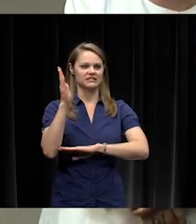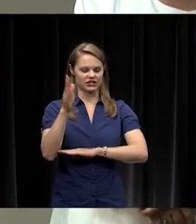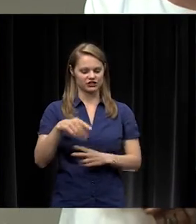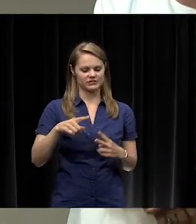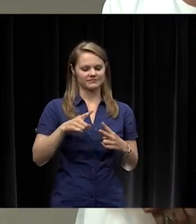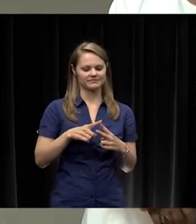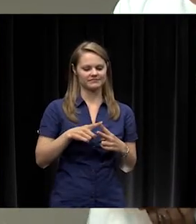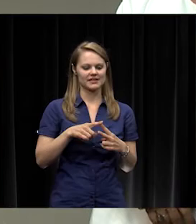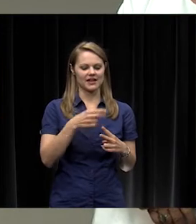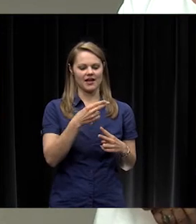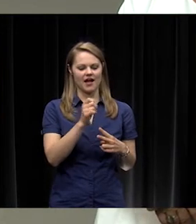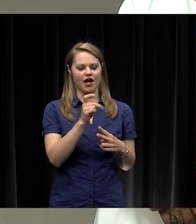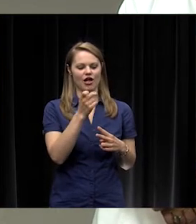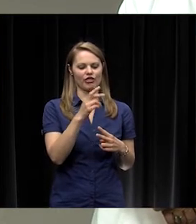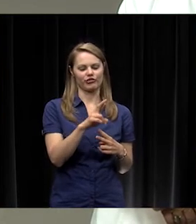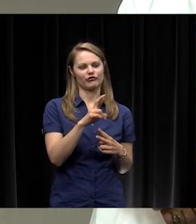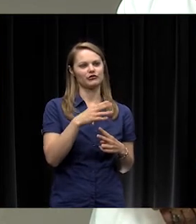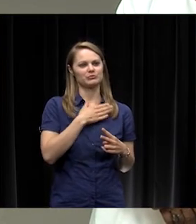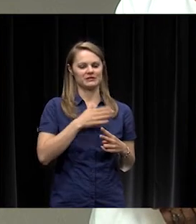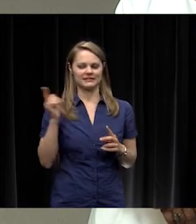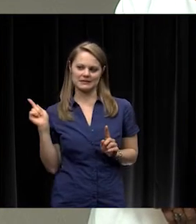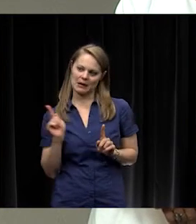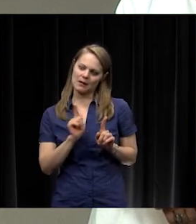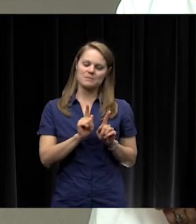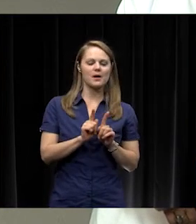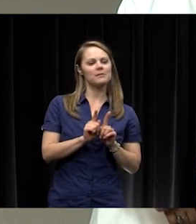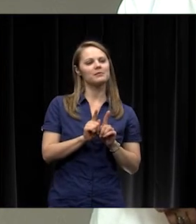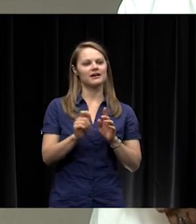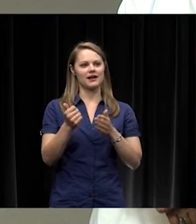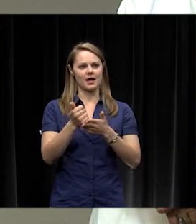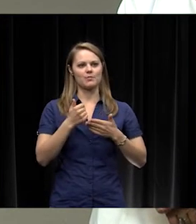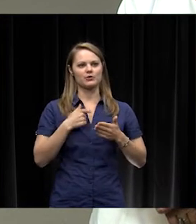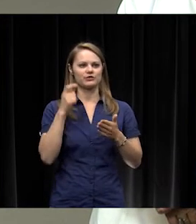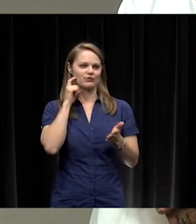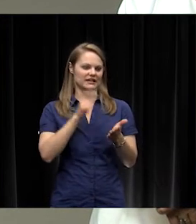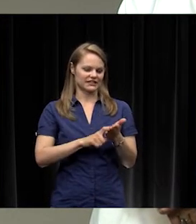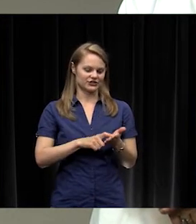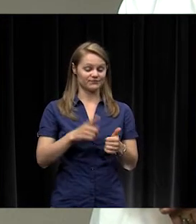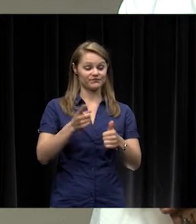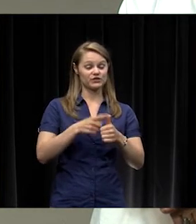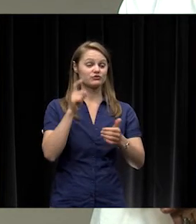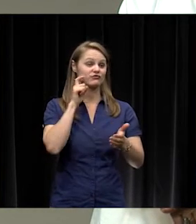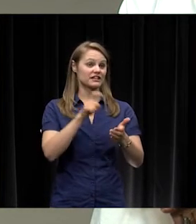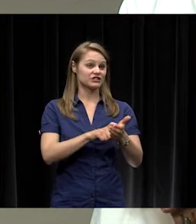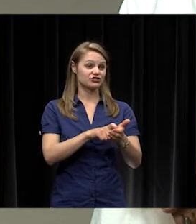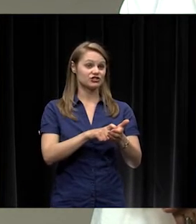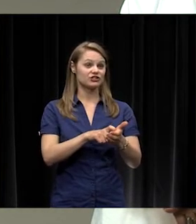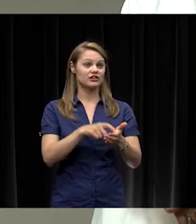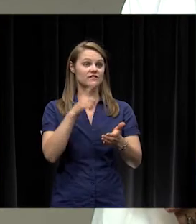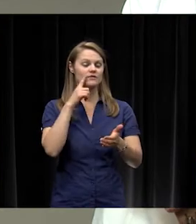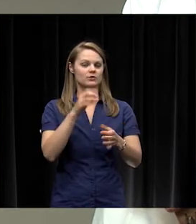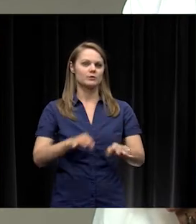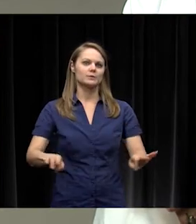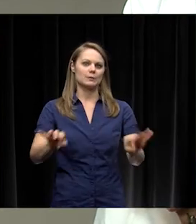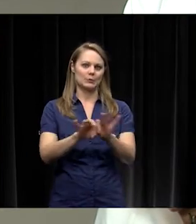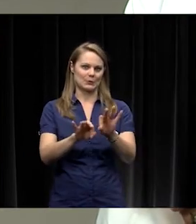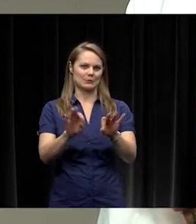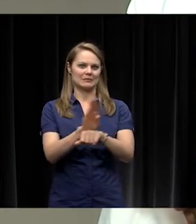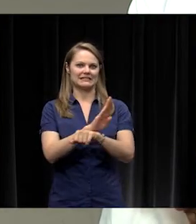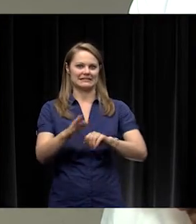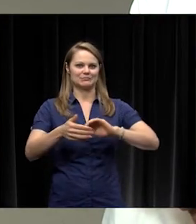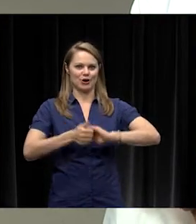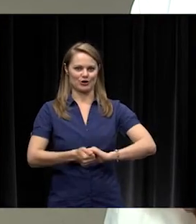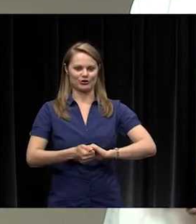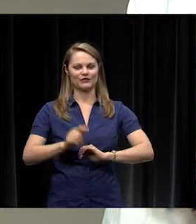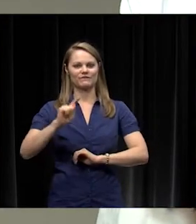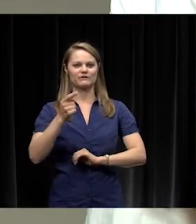Community Development to come forward to assist with these recognitions. Our first recognition tonight is for a very important business partner, First